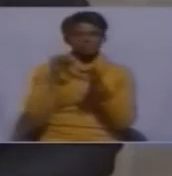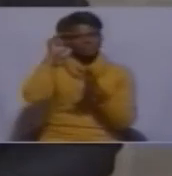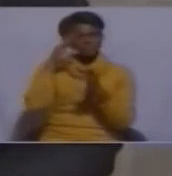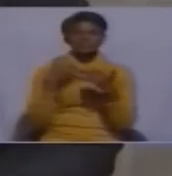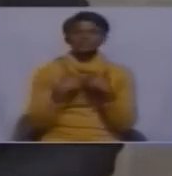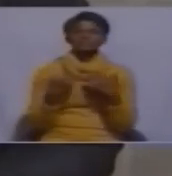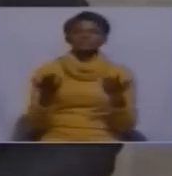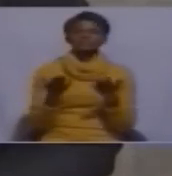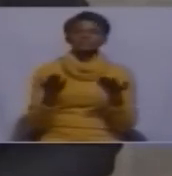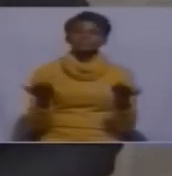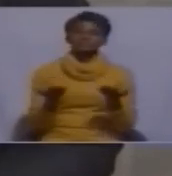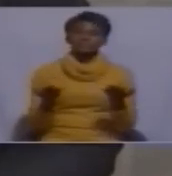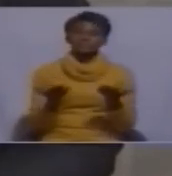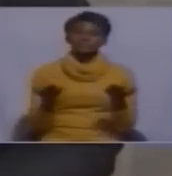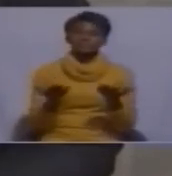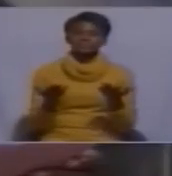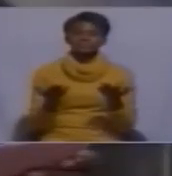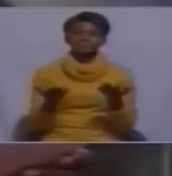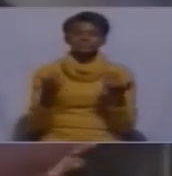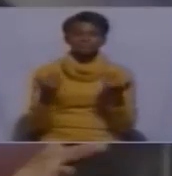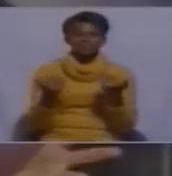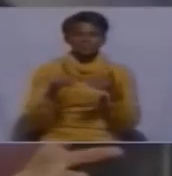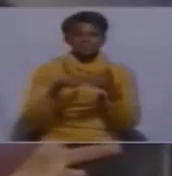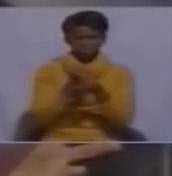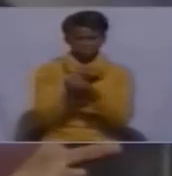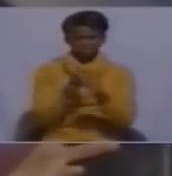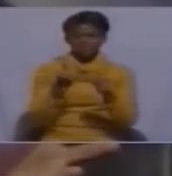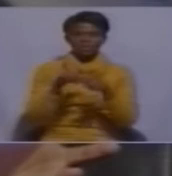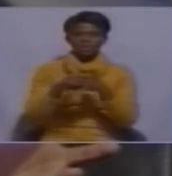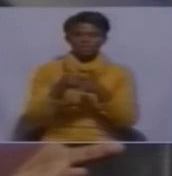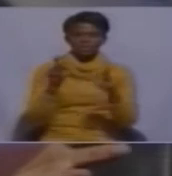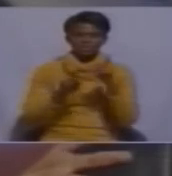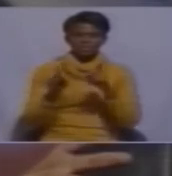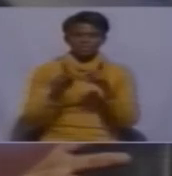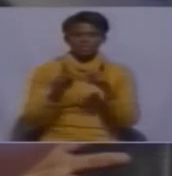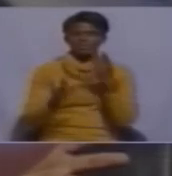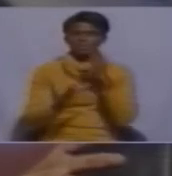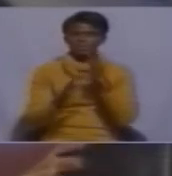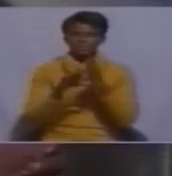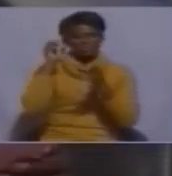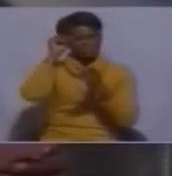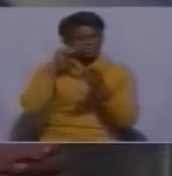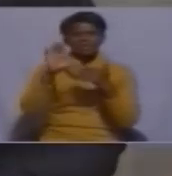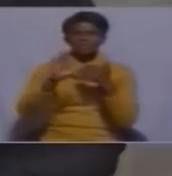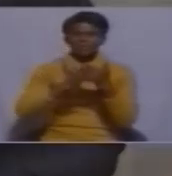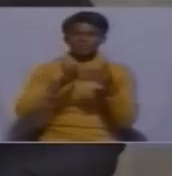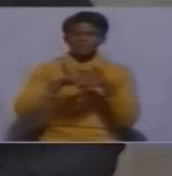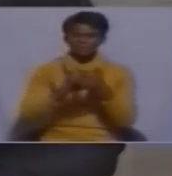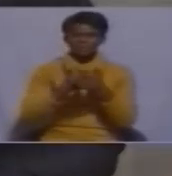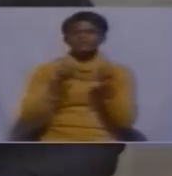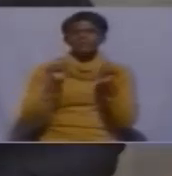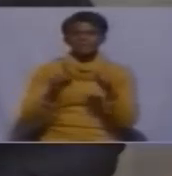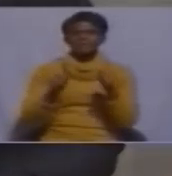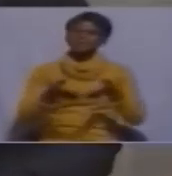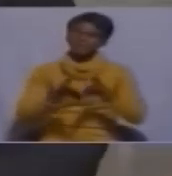inclusive. So how can this be addressed in case people want the deputy ministers back? Well, that can call for an